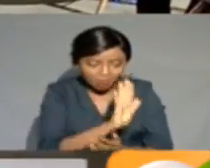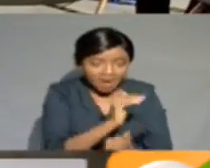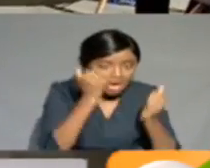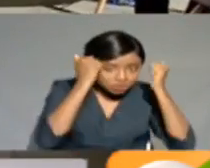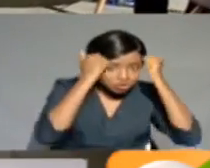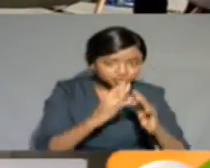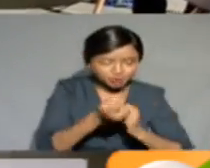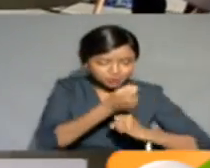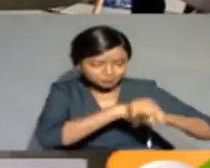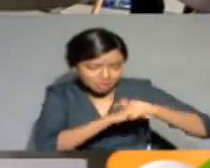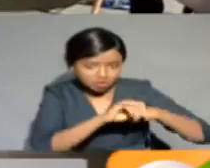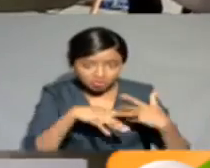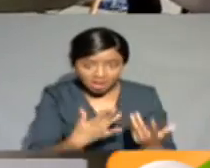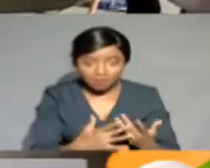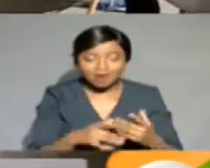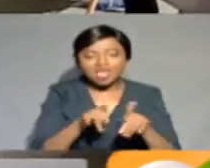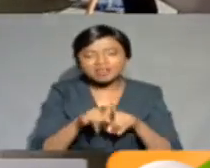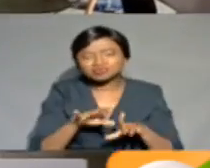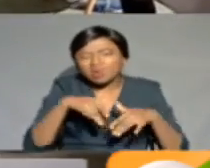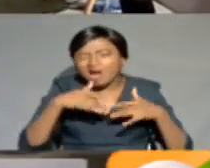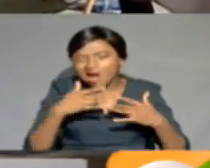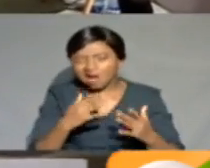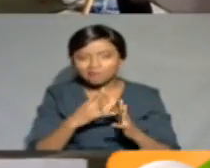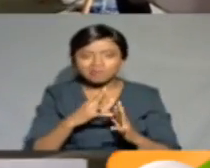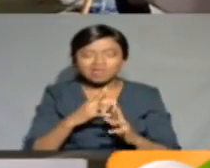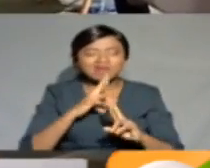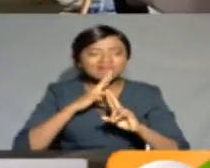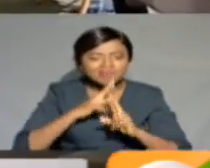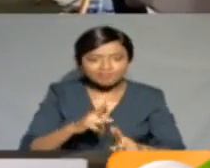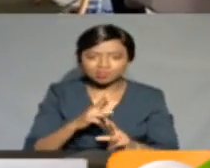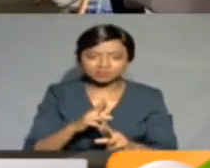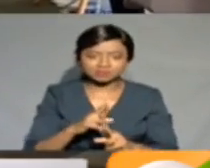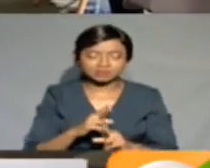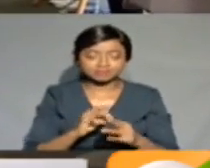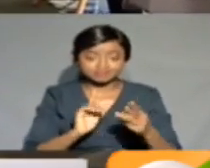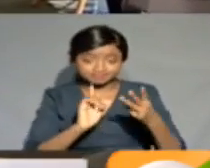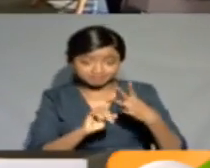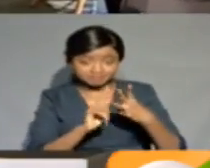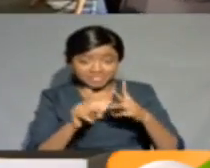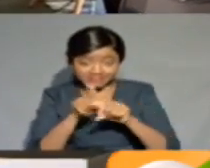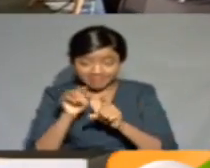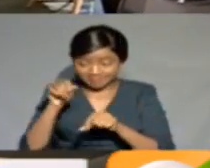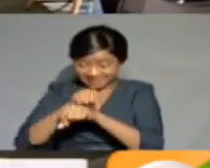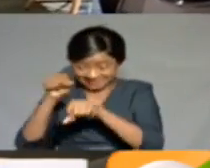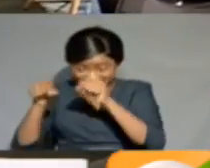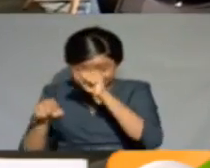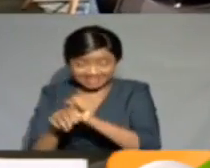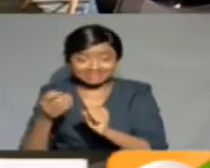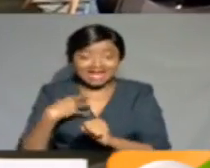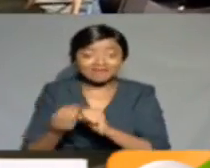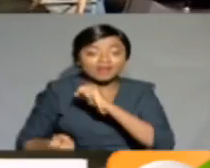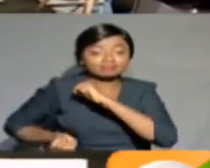how reporting should actually occur. And they also have structures that will explain